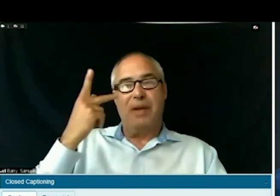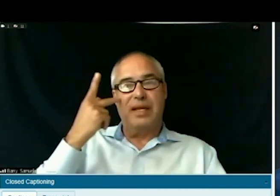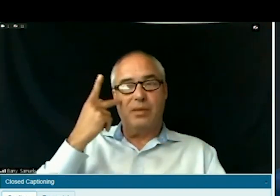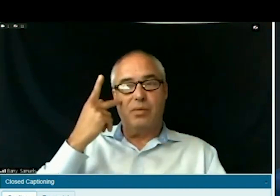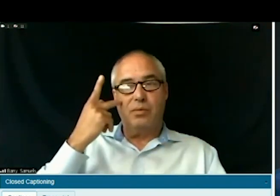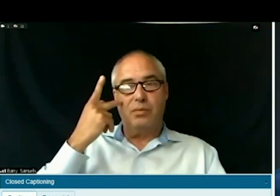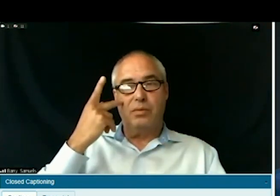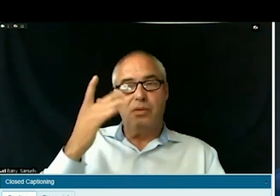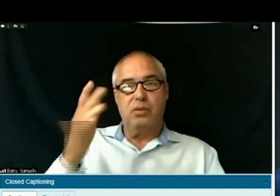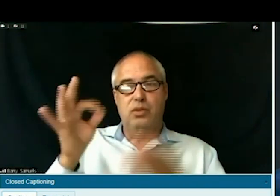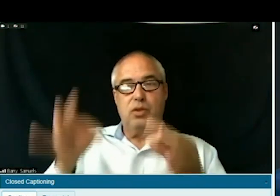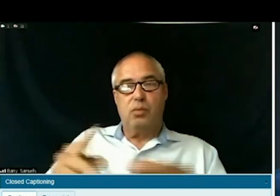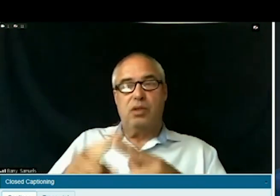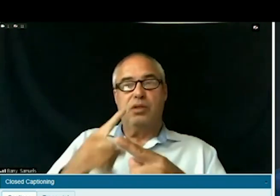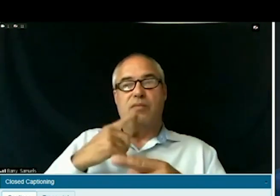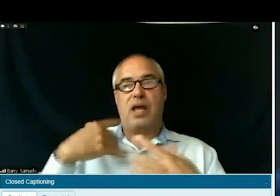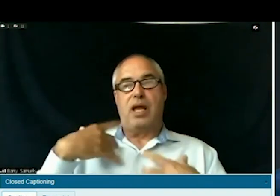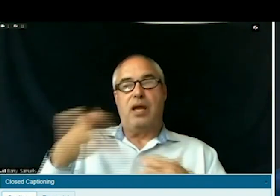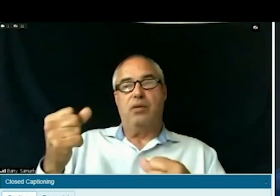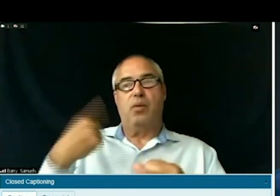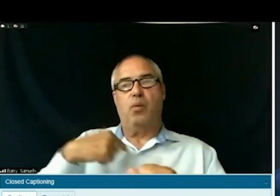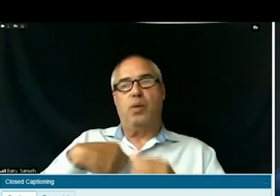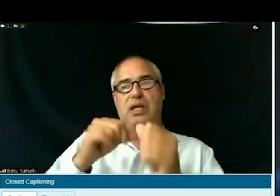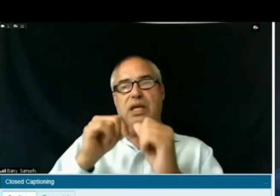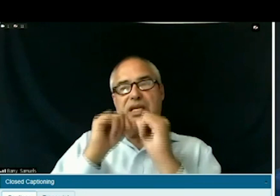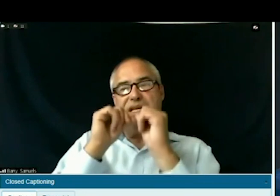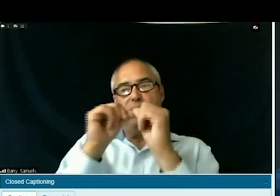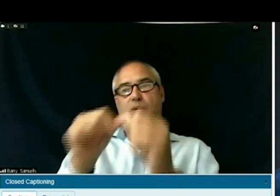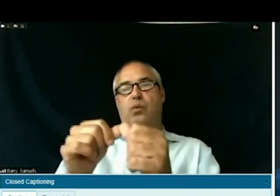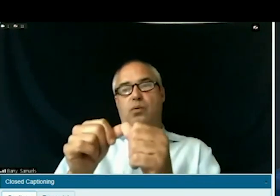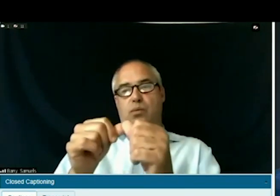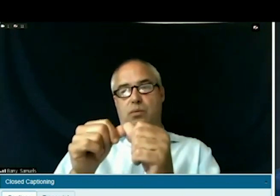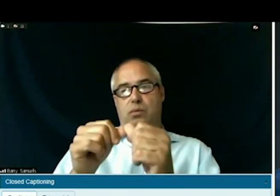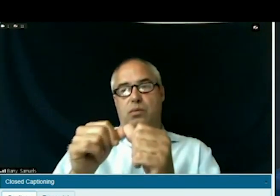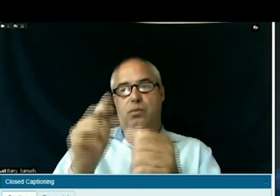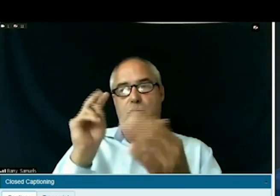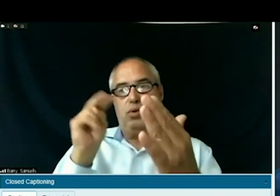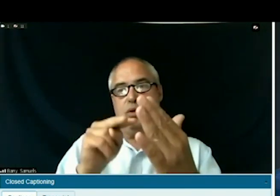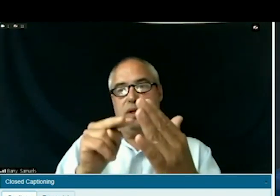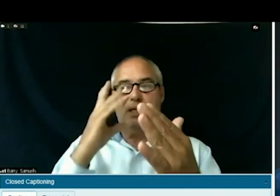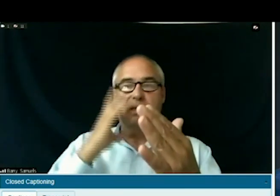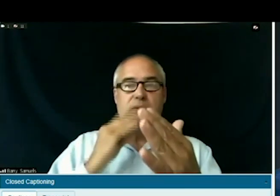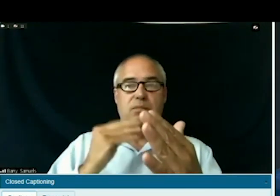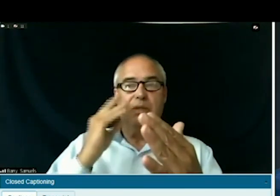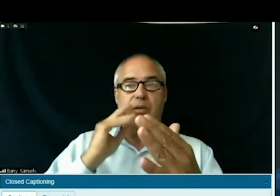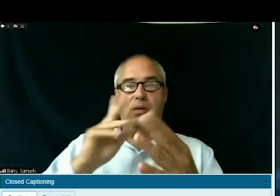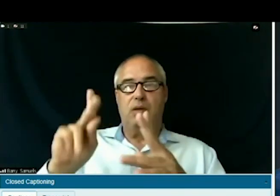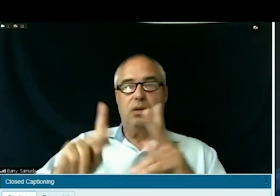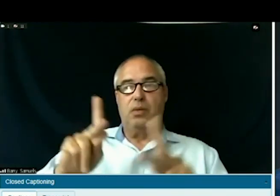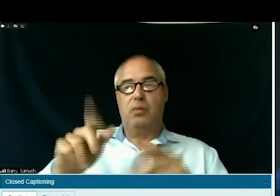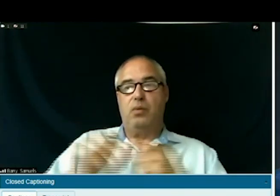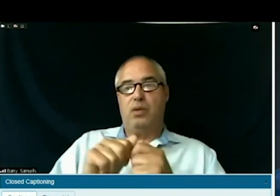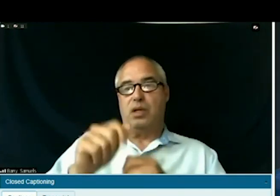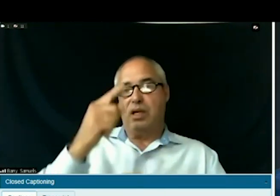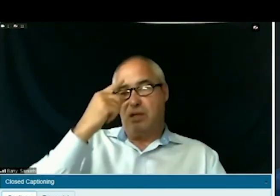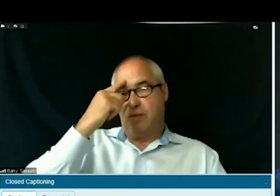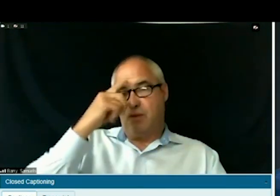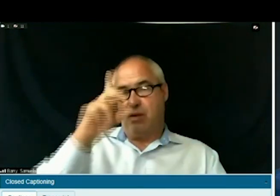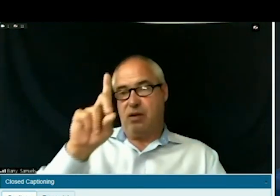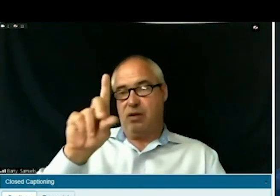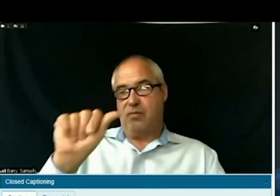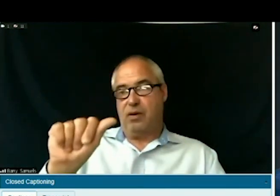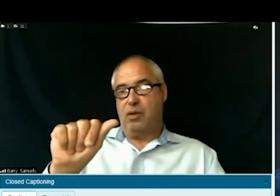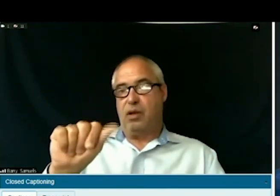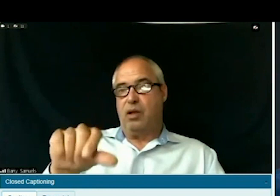as we continue to look at the experiences of persons with intellectual, developmental, and other